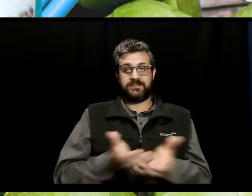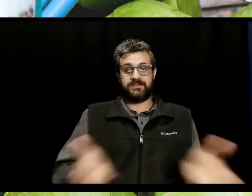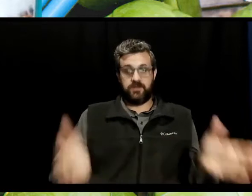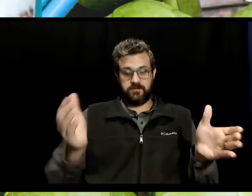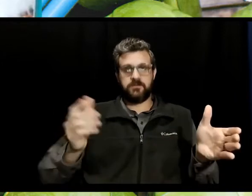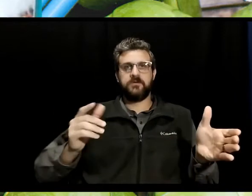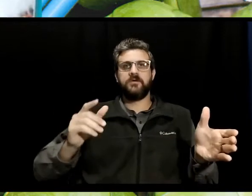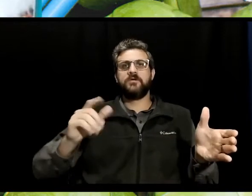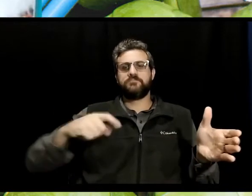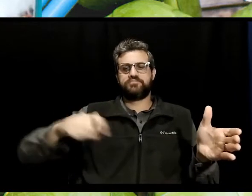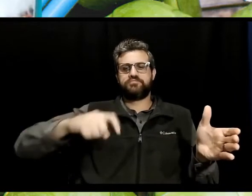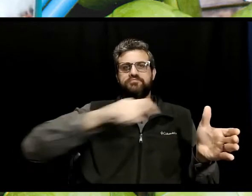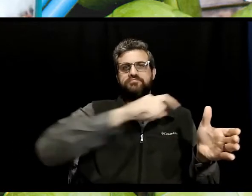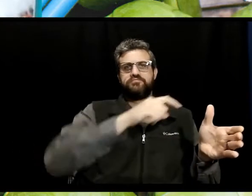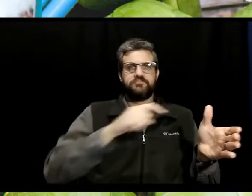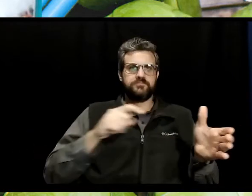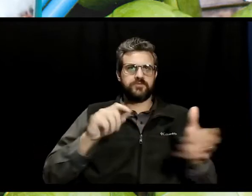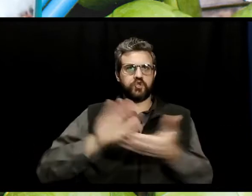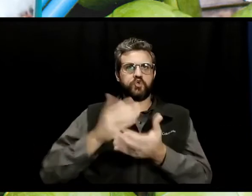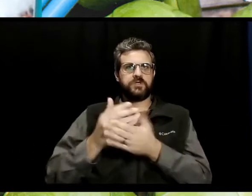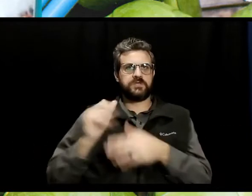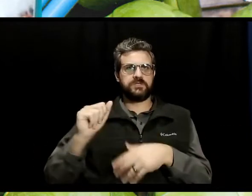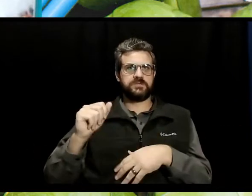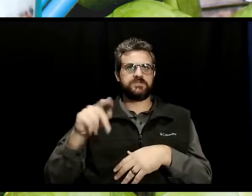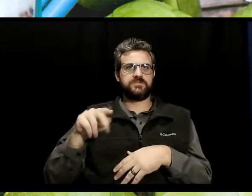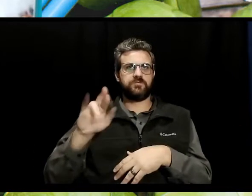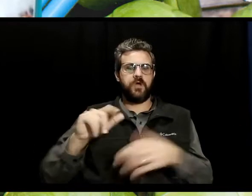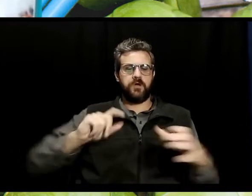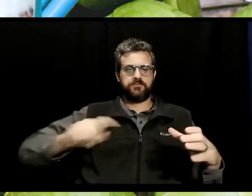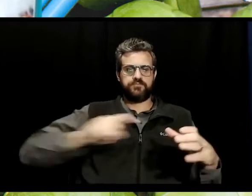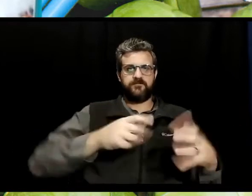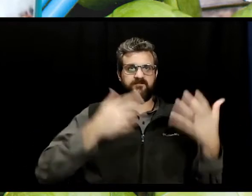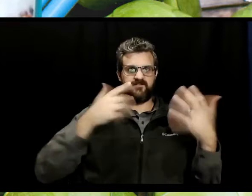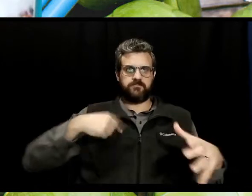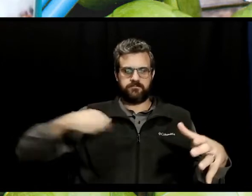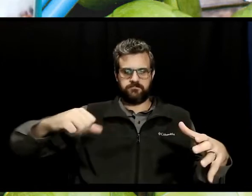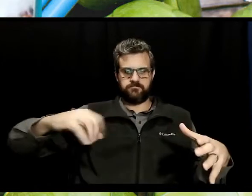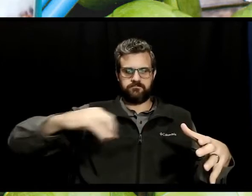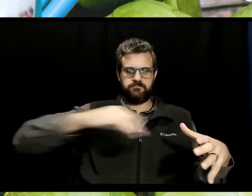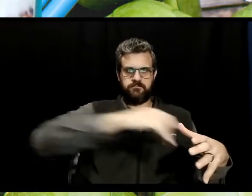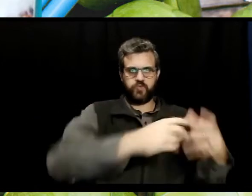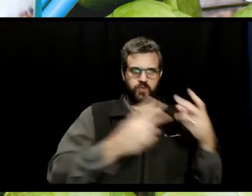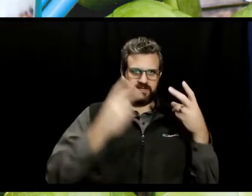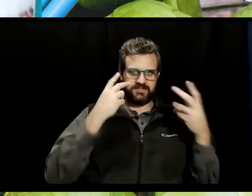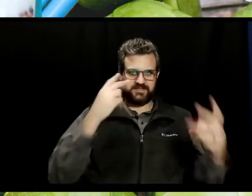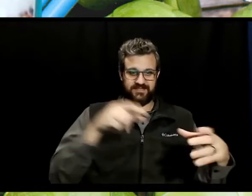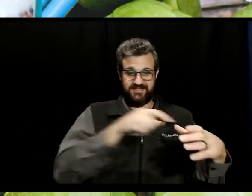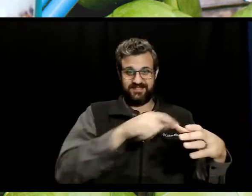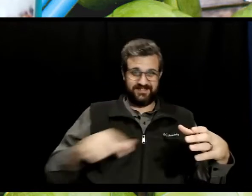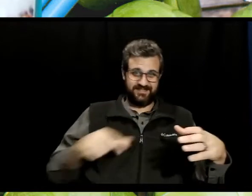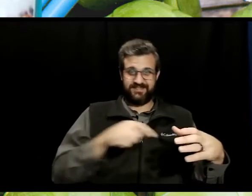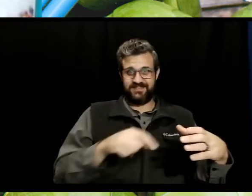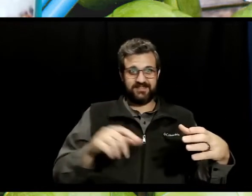some cooking spray, and I went on and added my Brussels sprouts. So you can see that boiling them brought that nice,